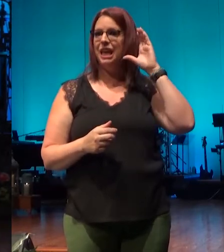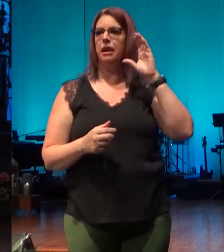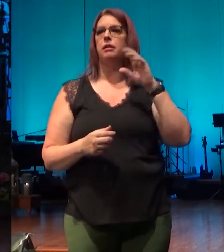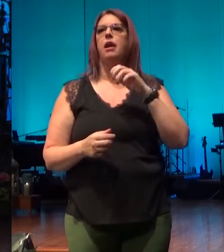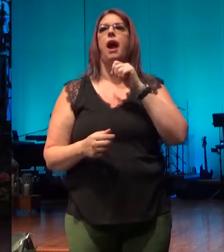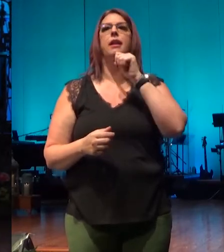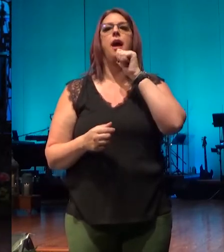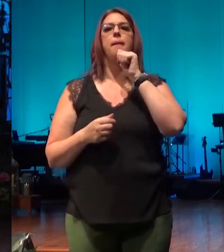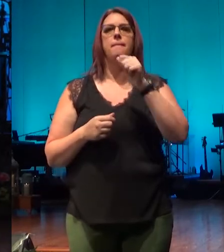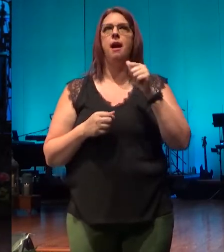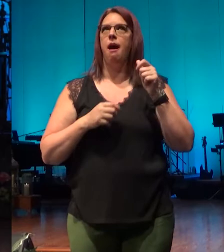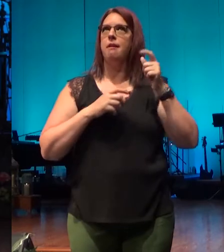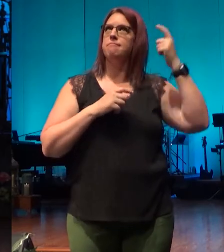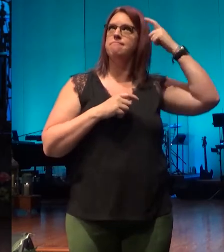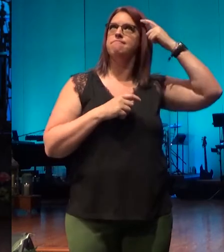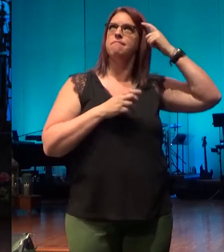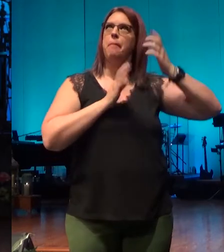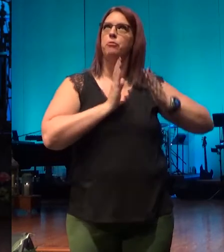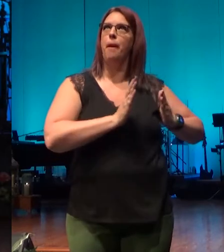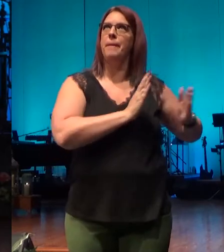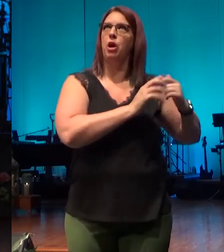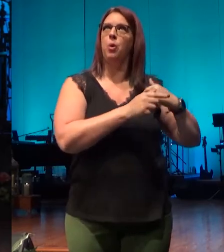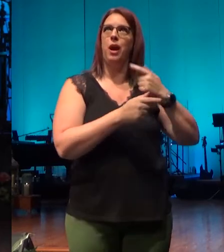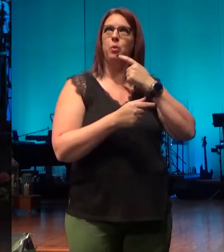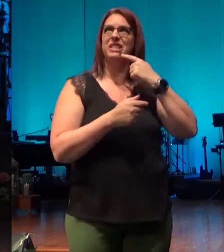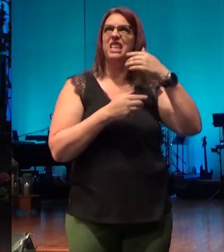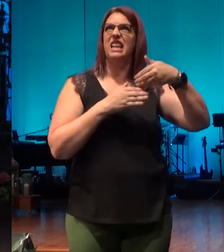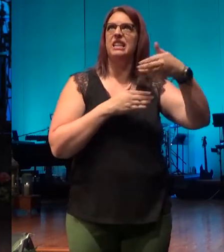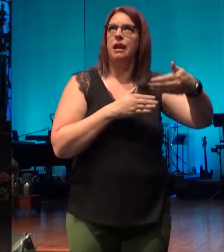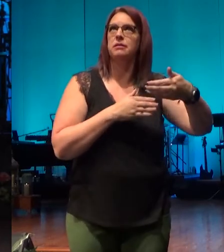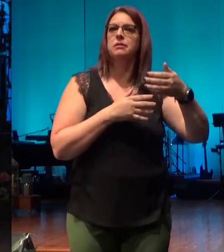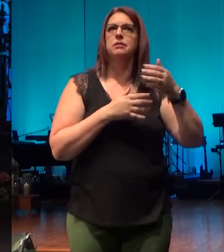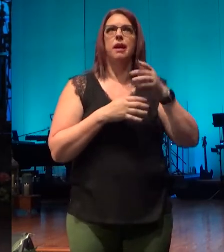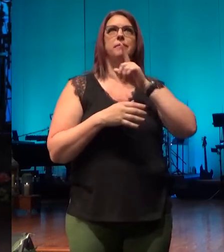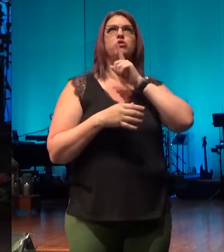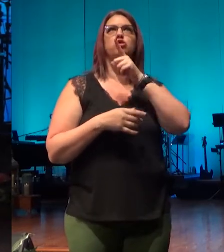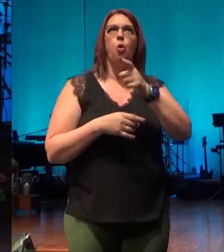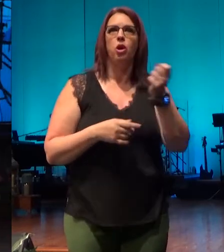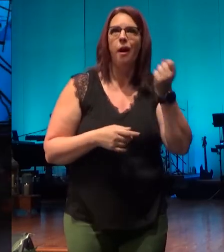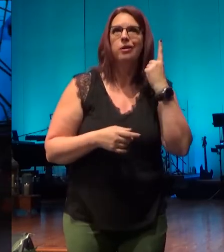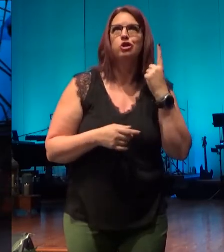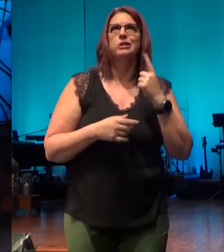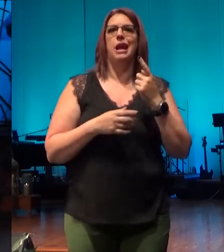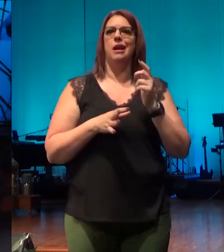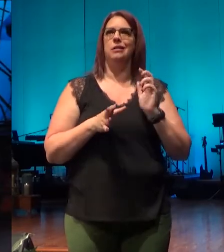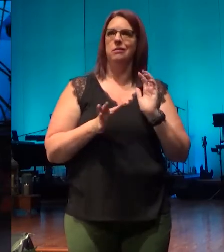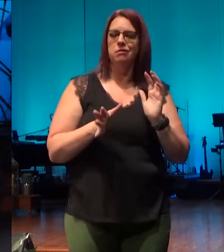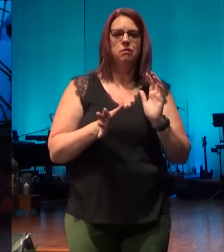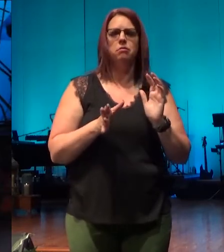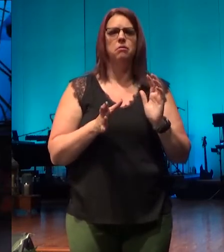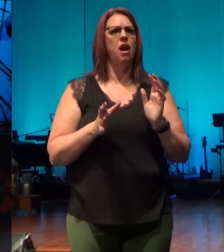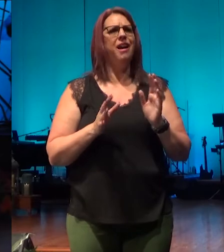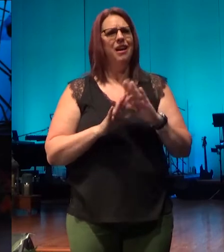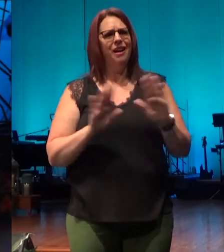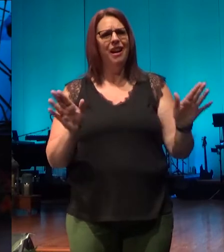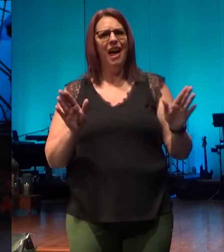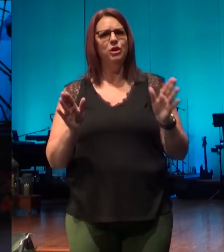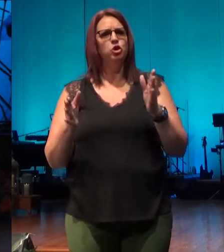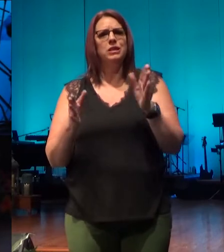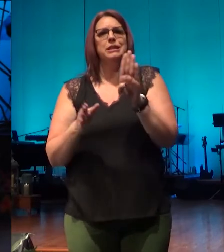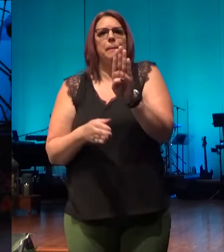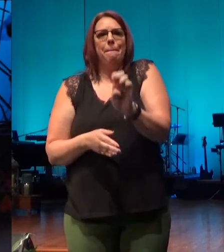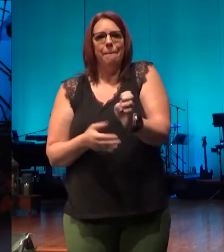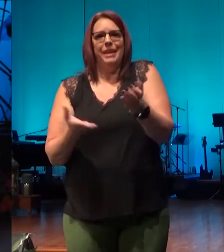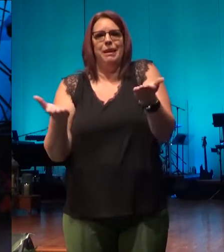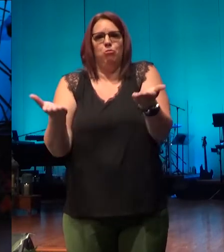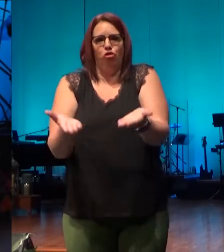to say next and what I really want you to know and what I really got to be sure you understand, rather than doing that, just being present